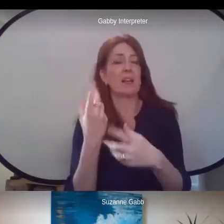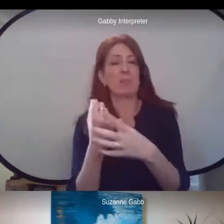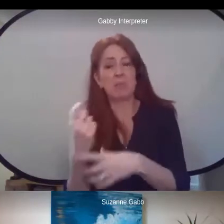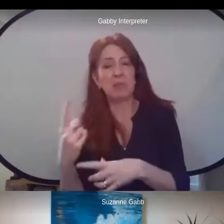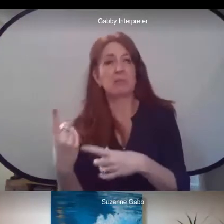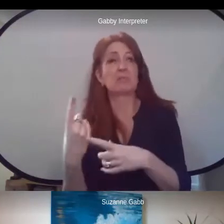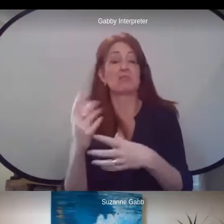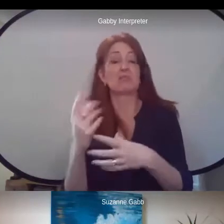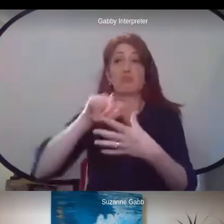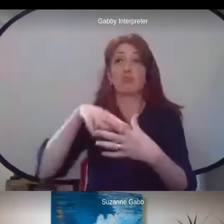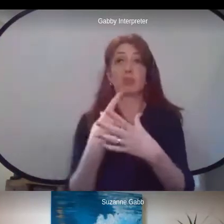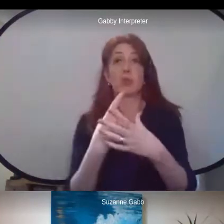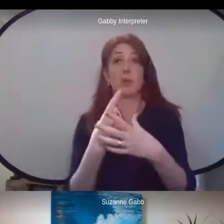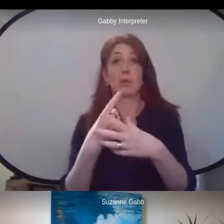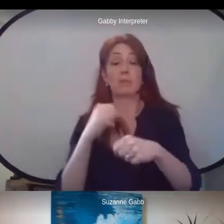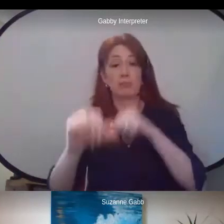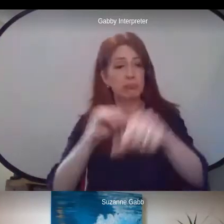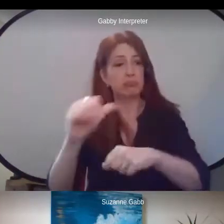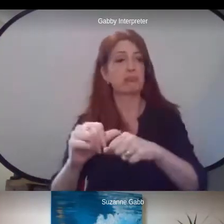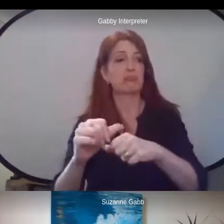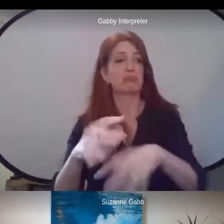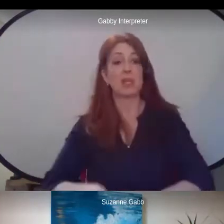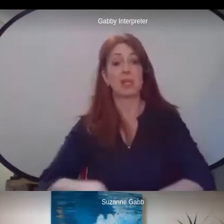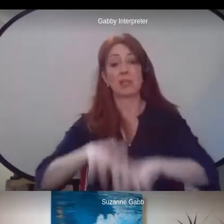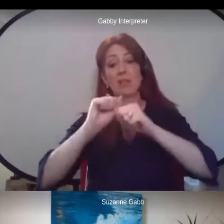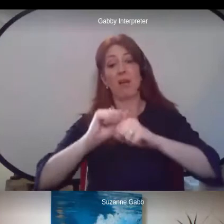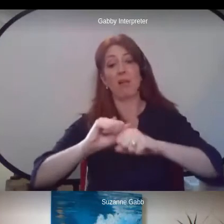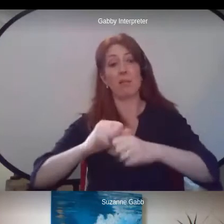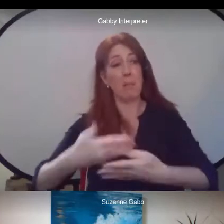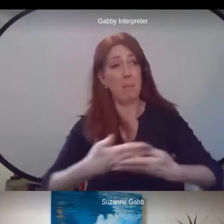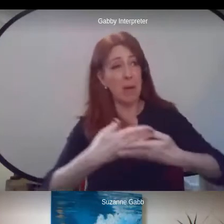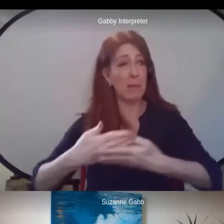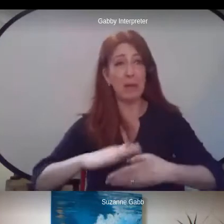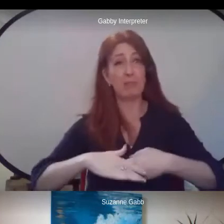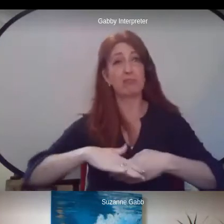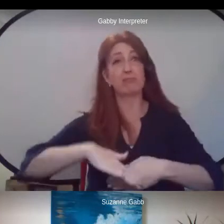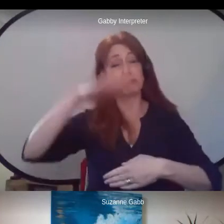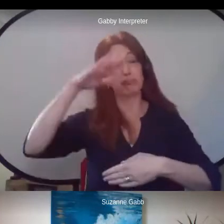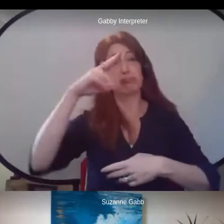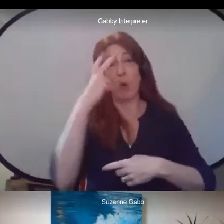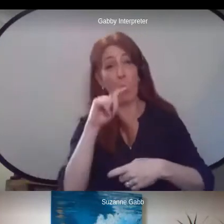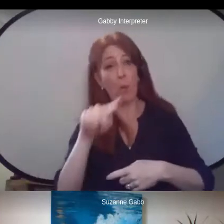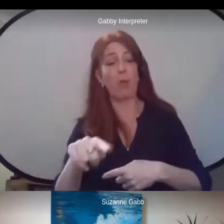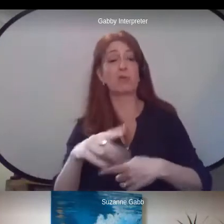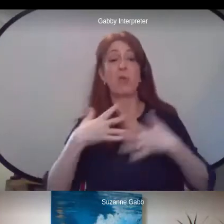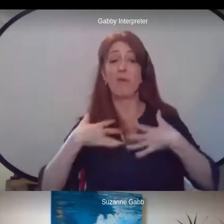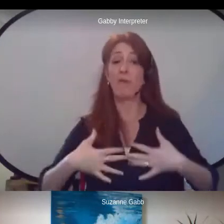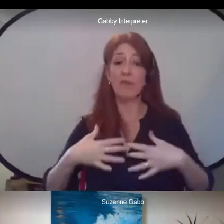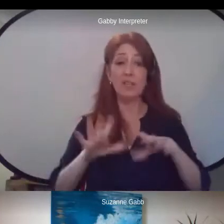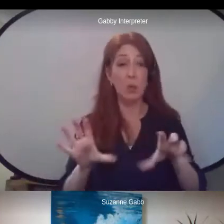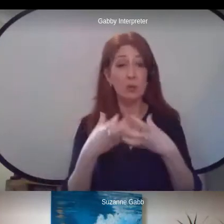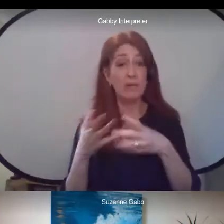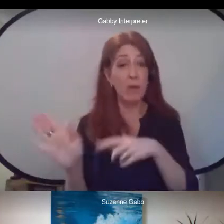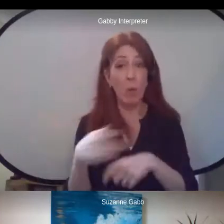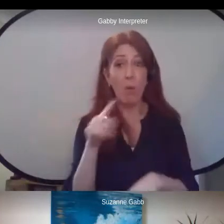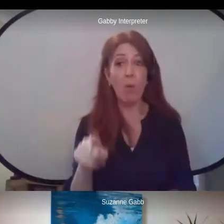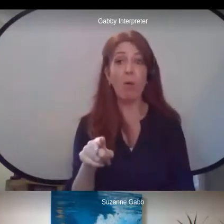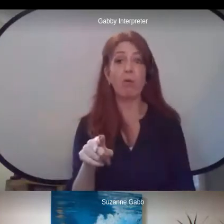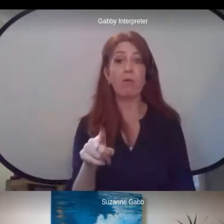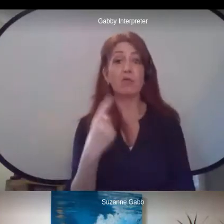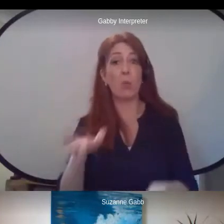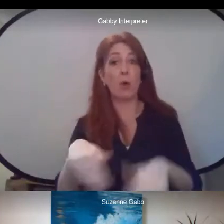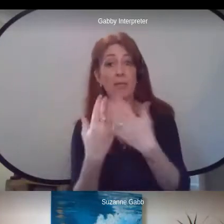we sort of do from cradle to grave. So you sort of, you know, physical sessions sort of for everybody. And then sort of one day they were happening, and